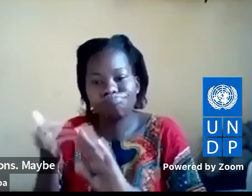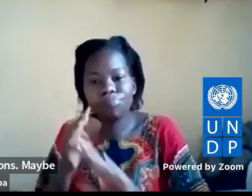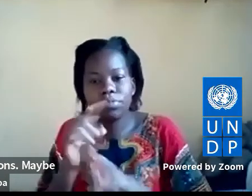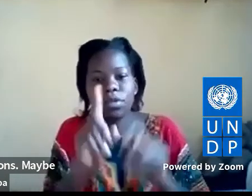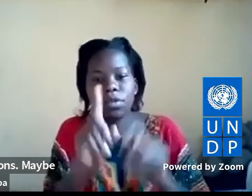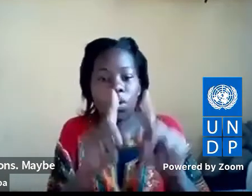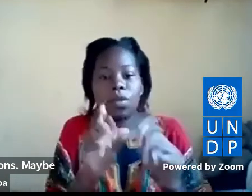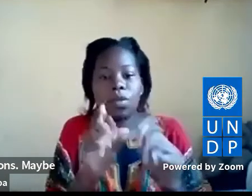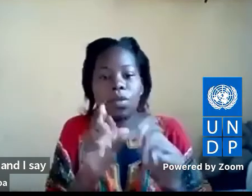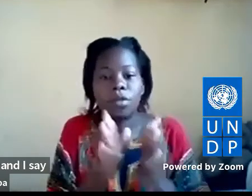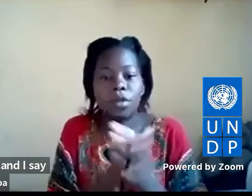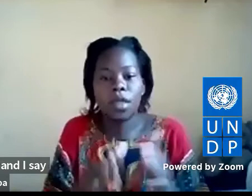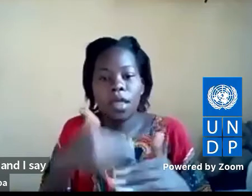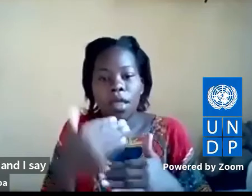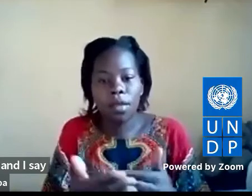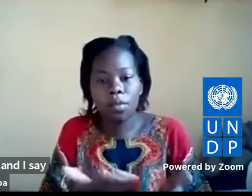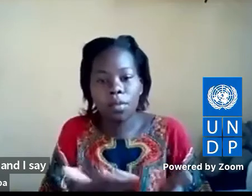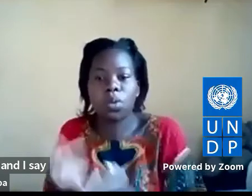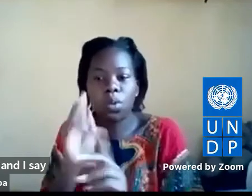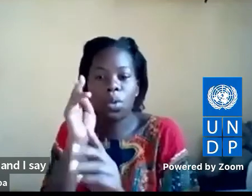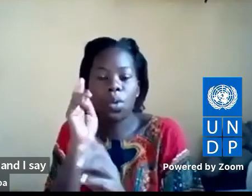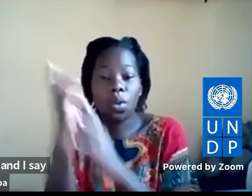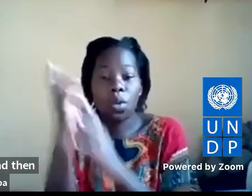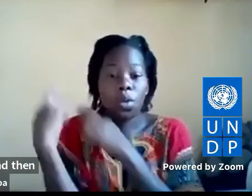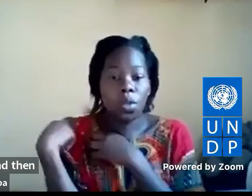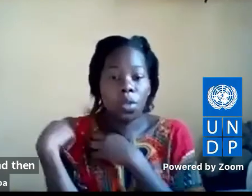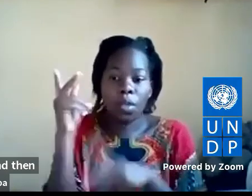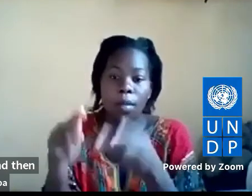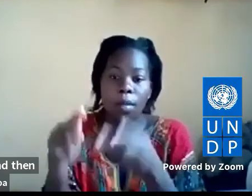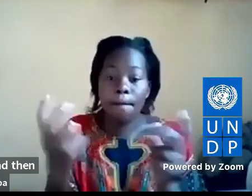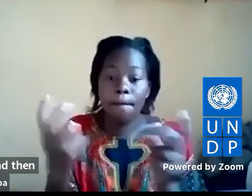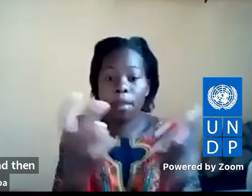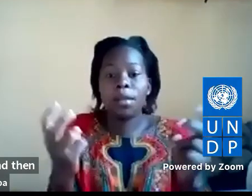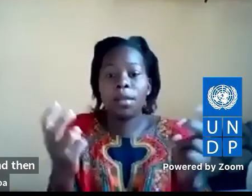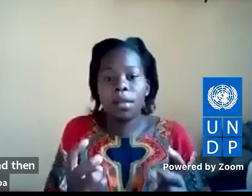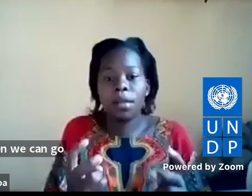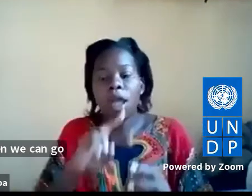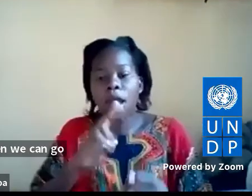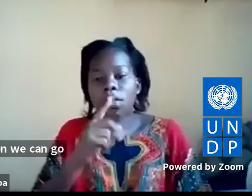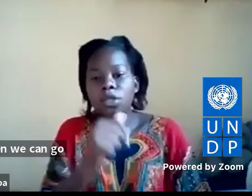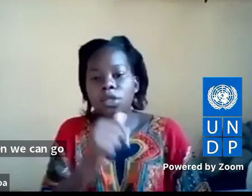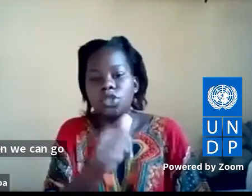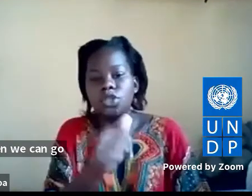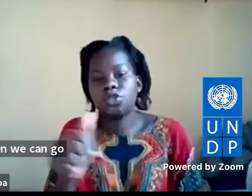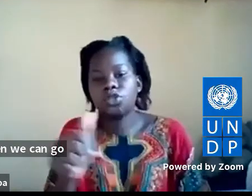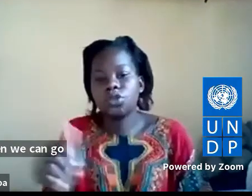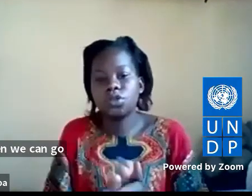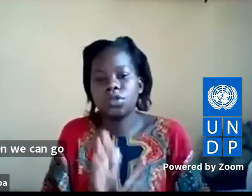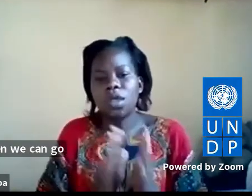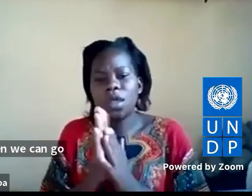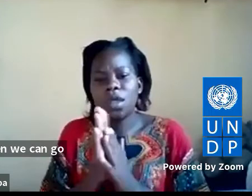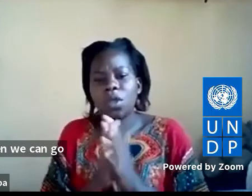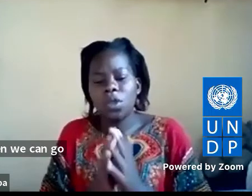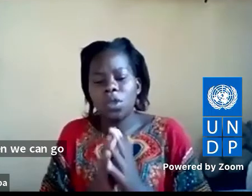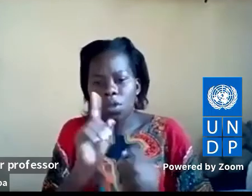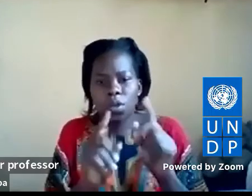assign them to the respective panelists, and then we can go through them one by one. There is a very interesting question from Professor Ernest